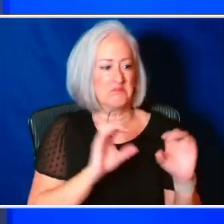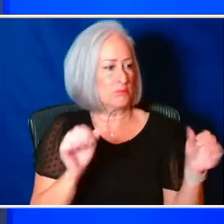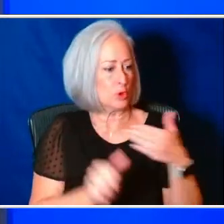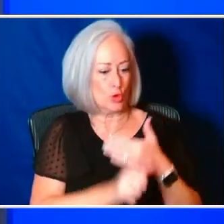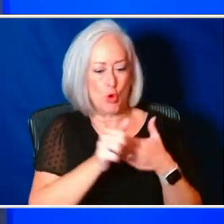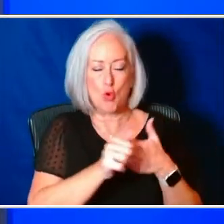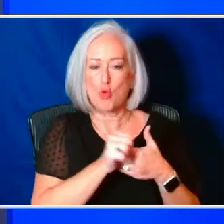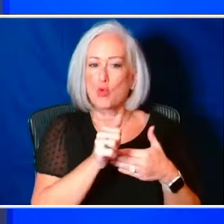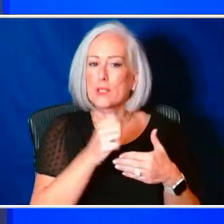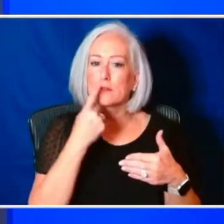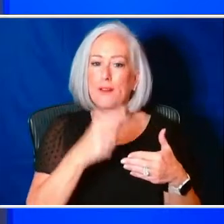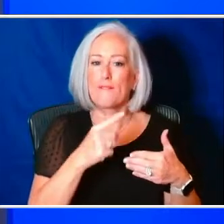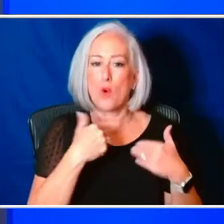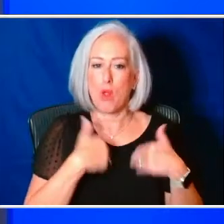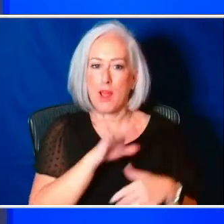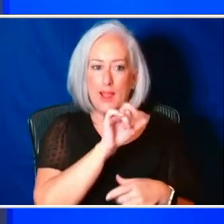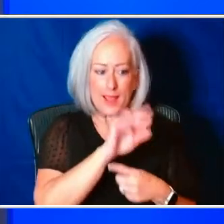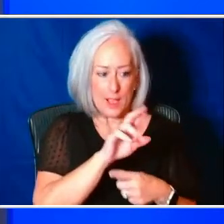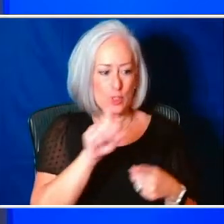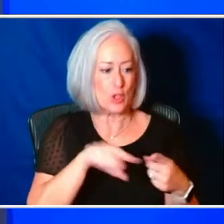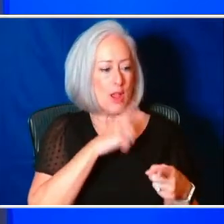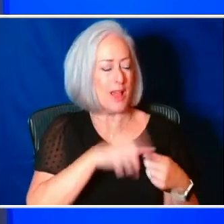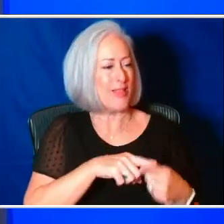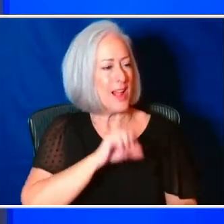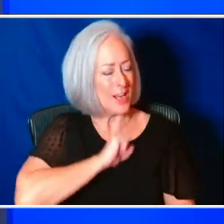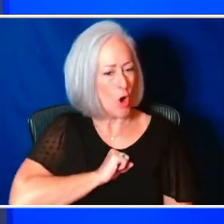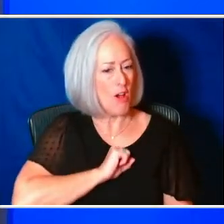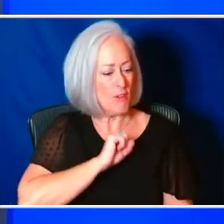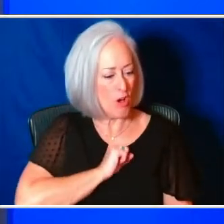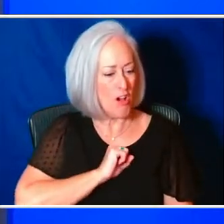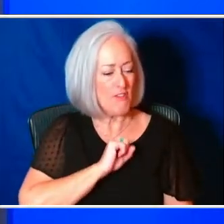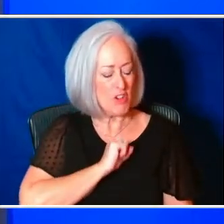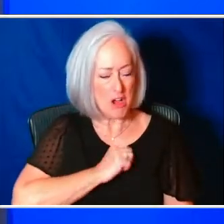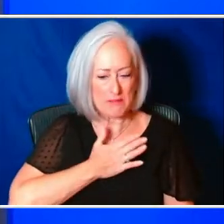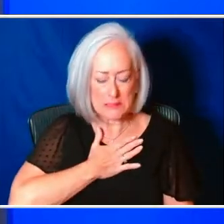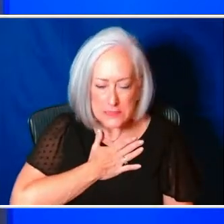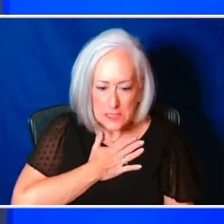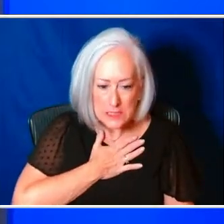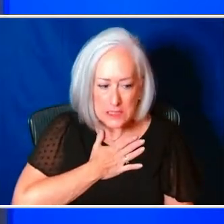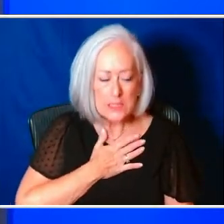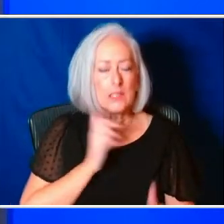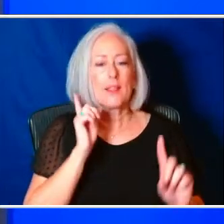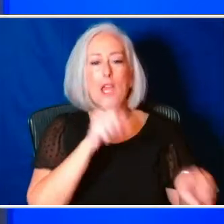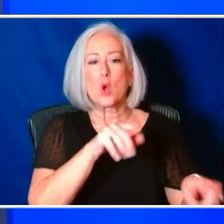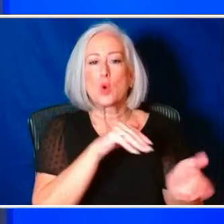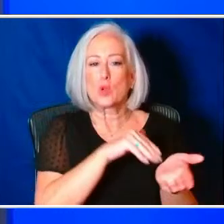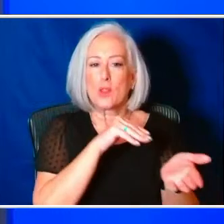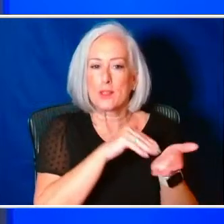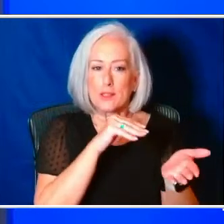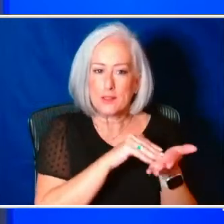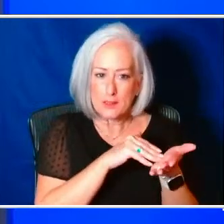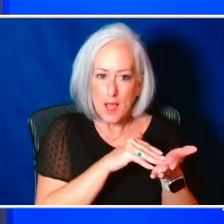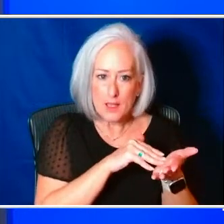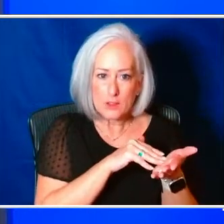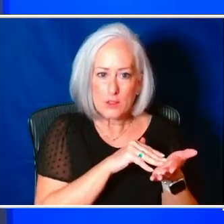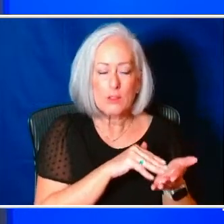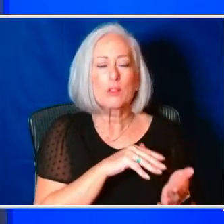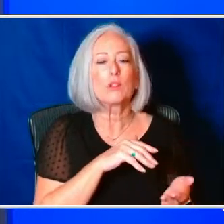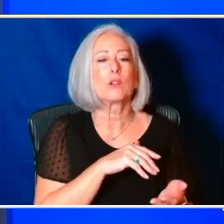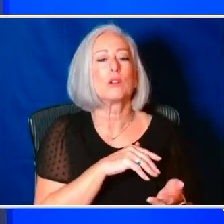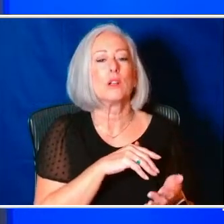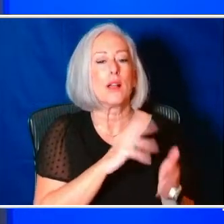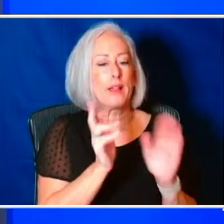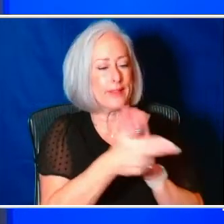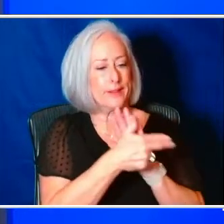And then they develop symptoms of cough, shortness of breath. They usually go to their physician, who are first recognized or diagnosed with